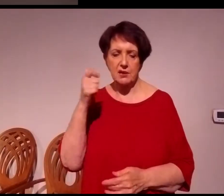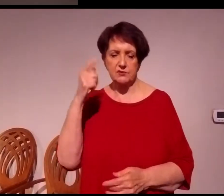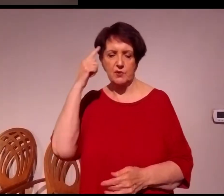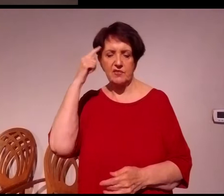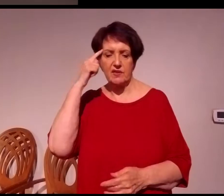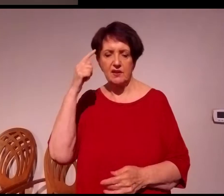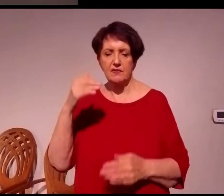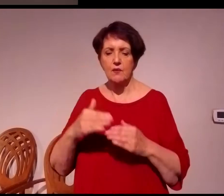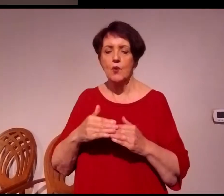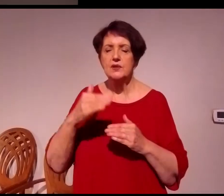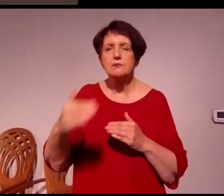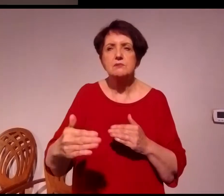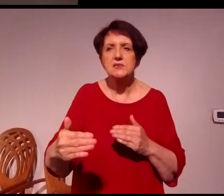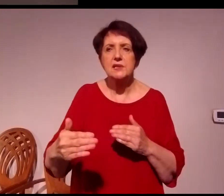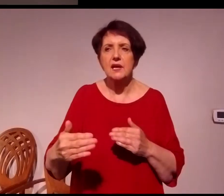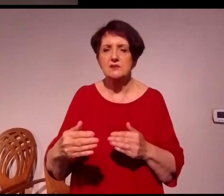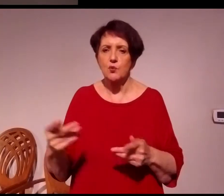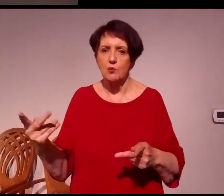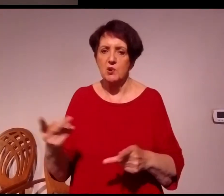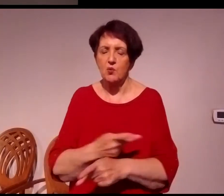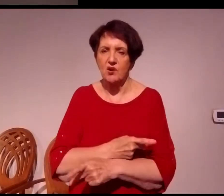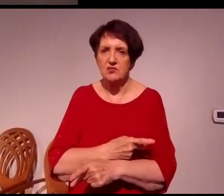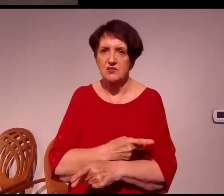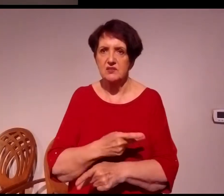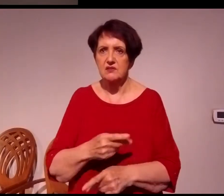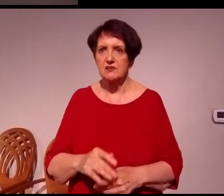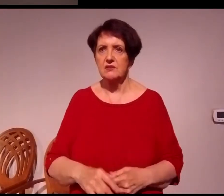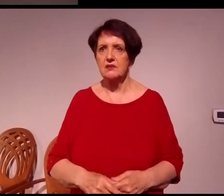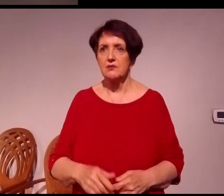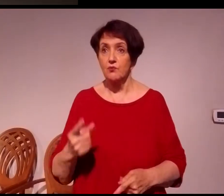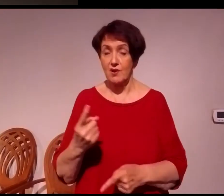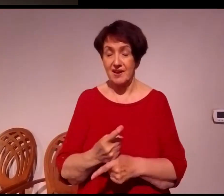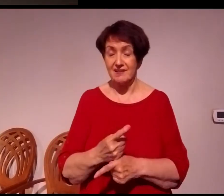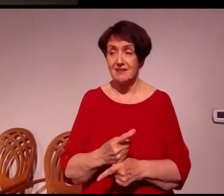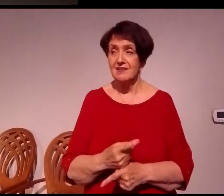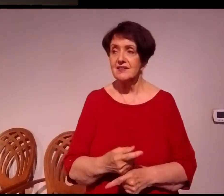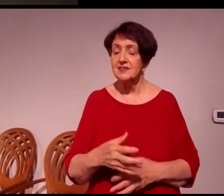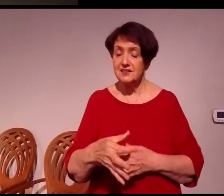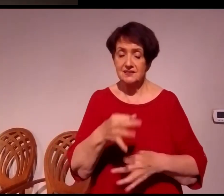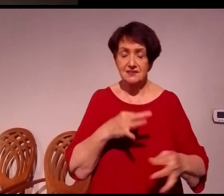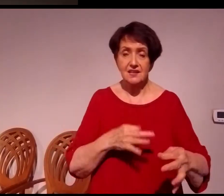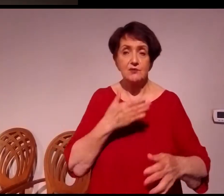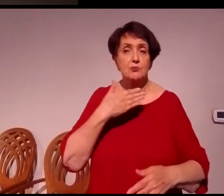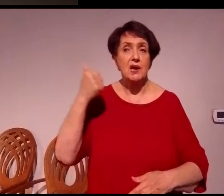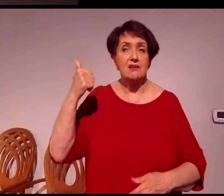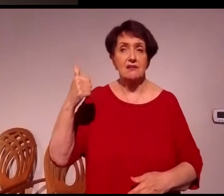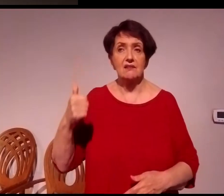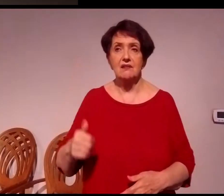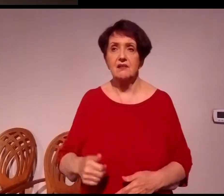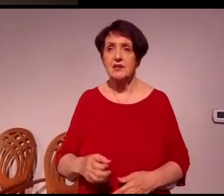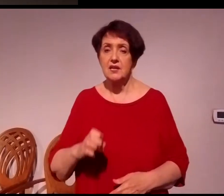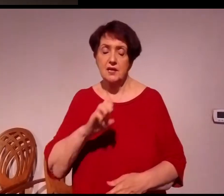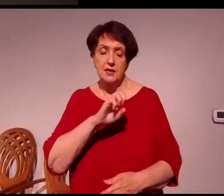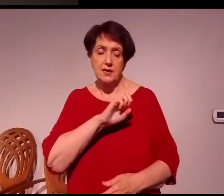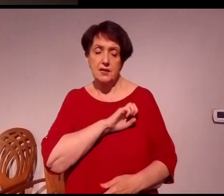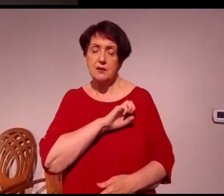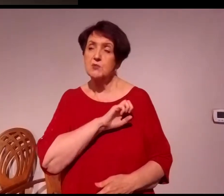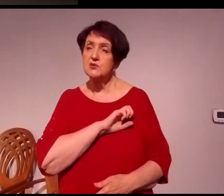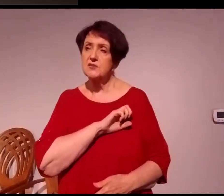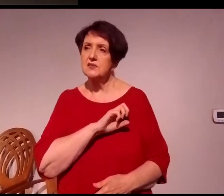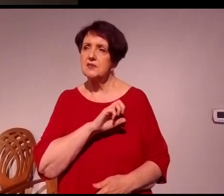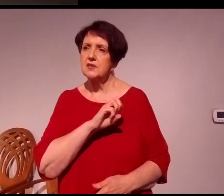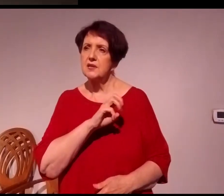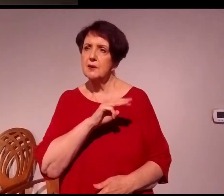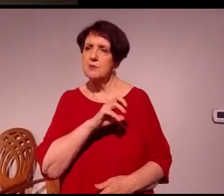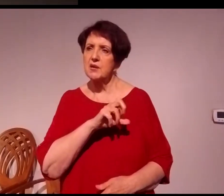other side is worse? Right? Instead of better. Emerson says we let go of angels to